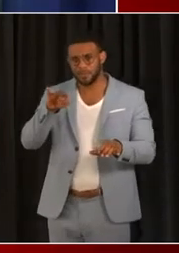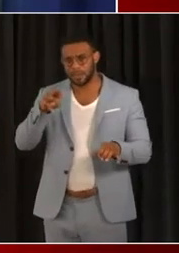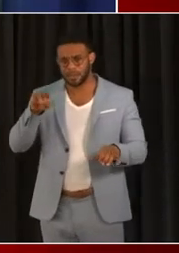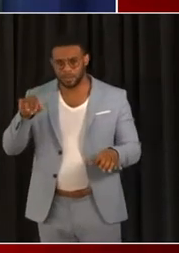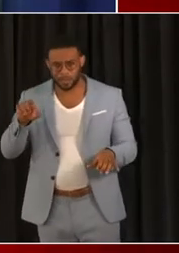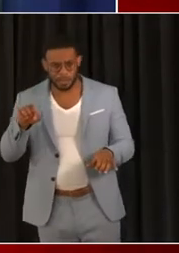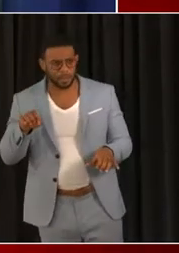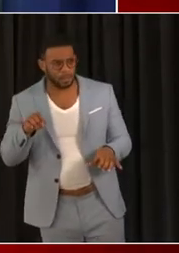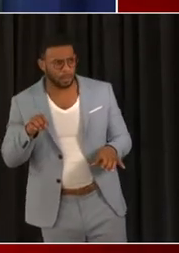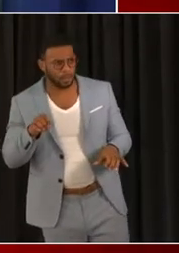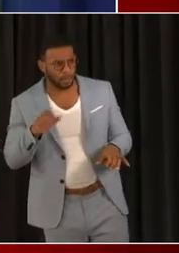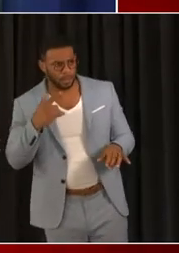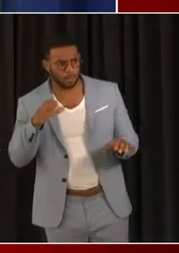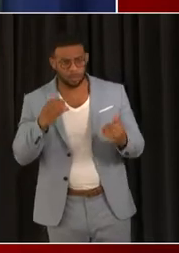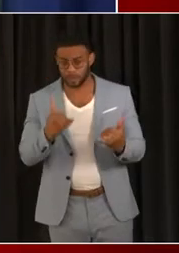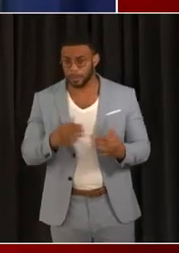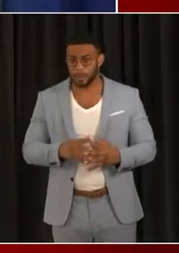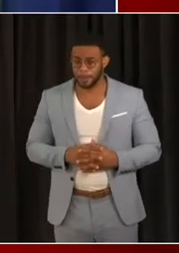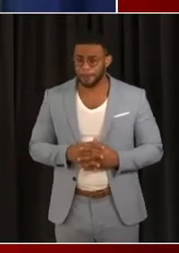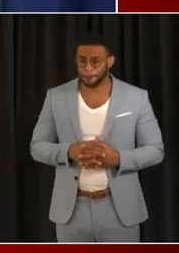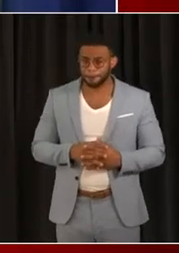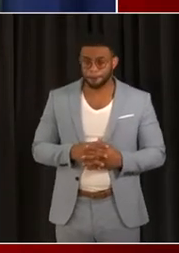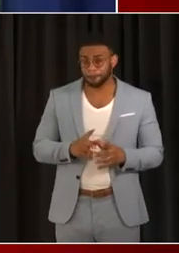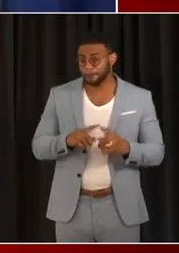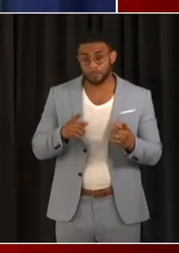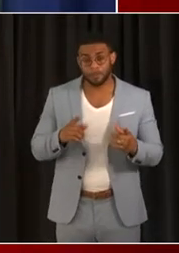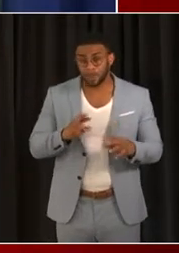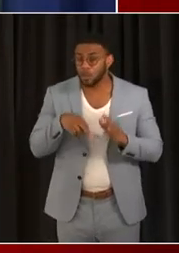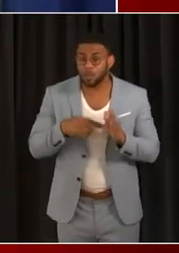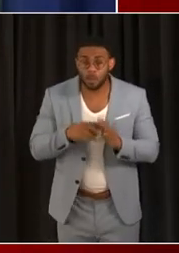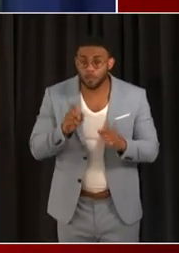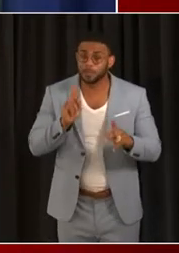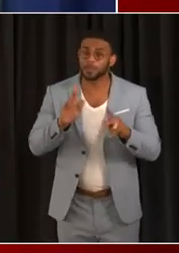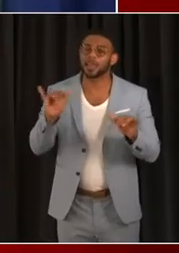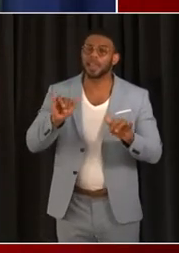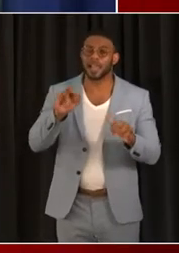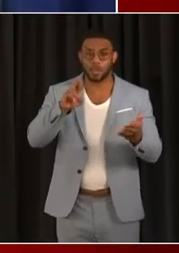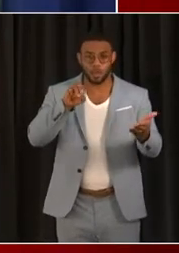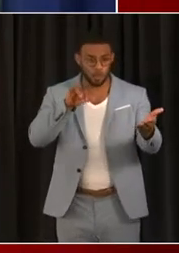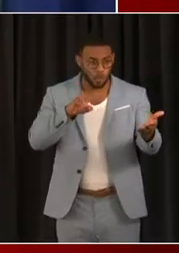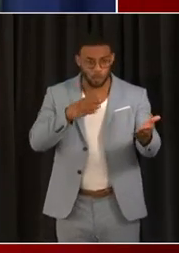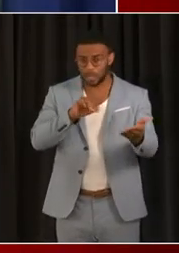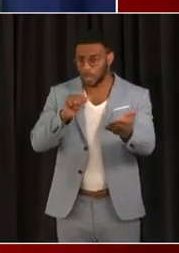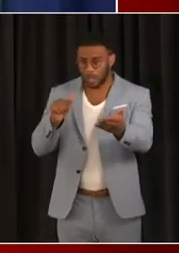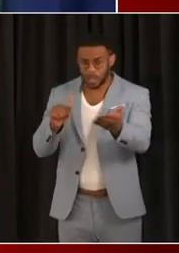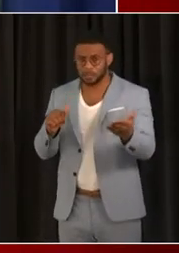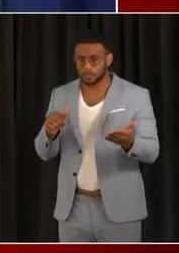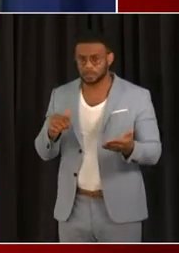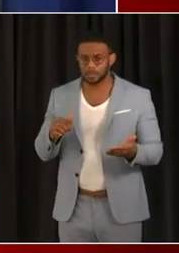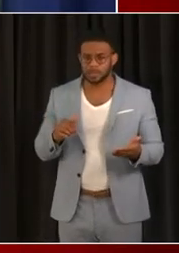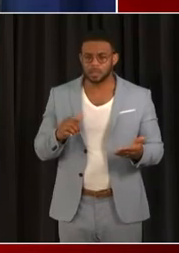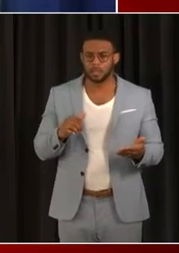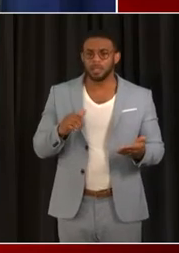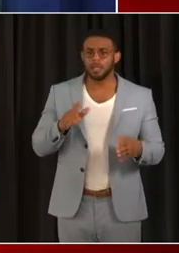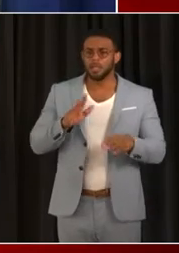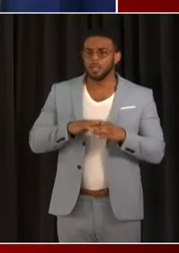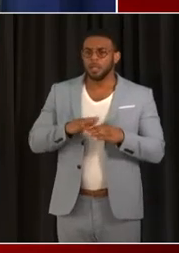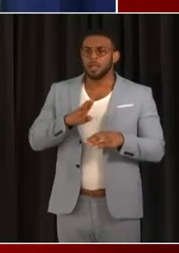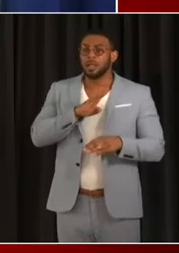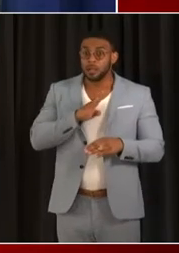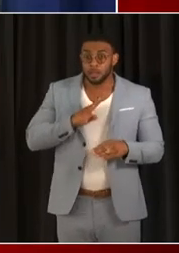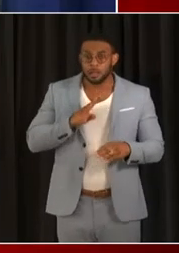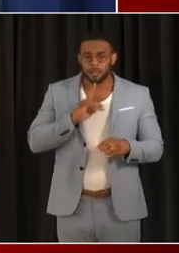Mae, the work that she's doing now. But the roles of people like Rosie and others on boards of these types